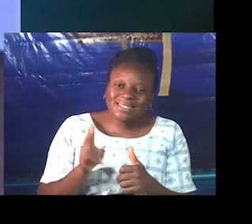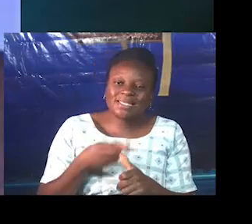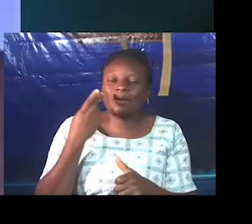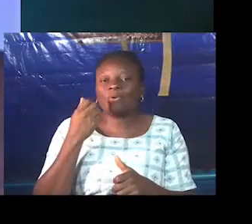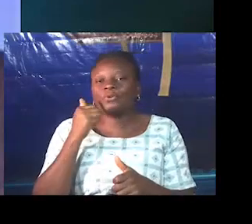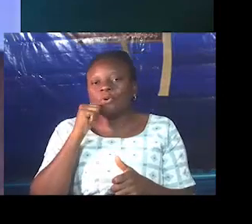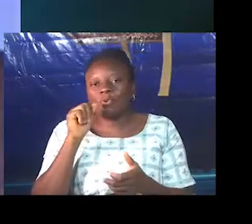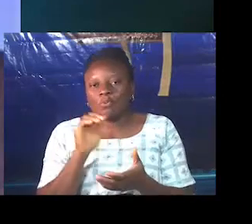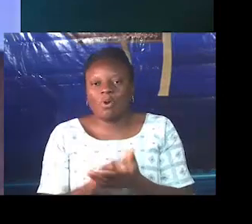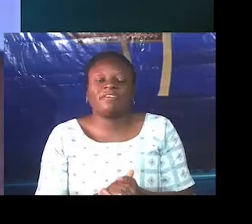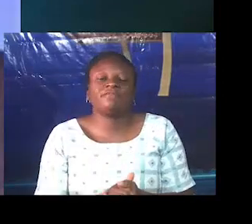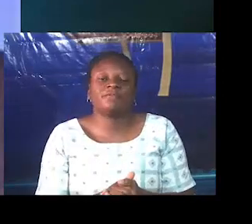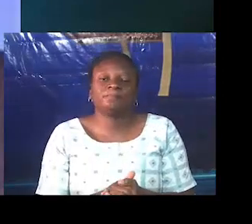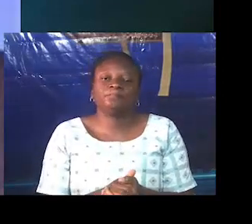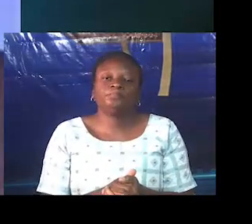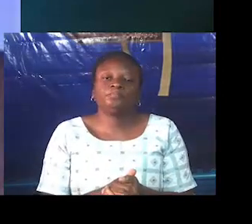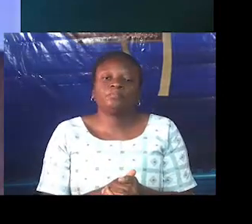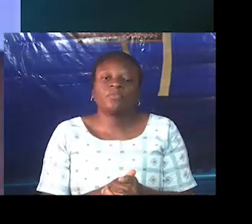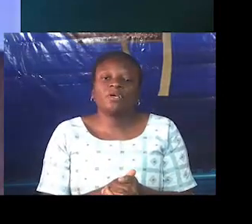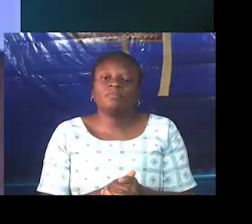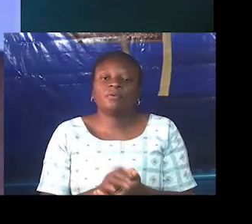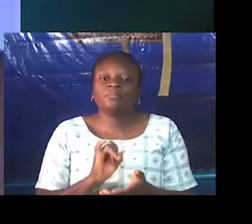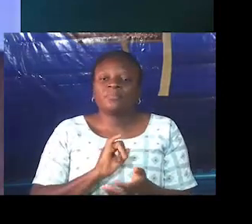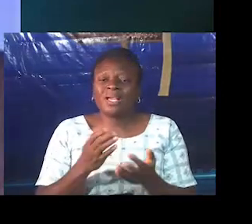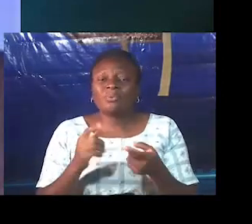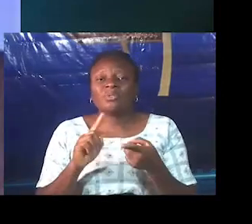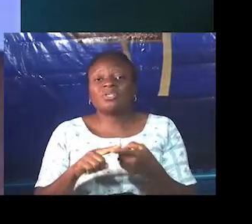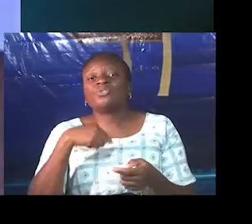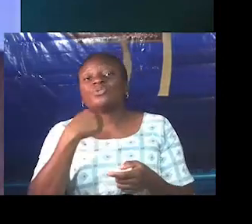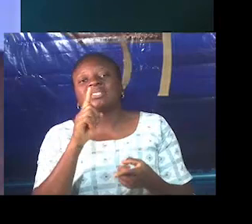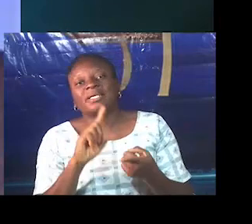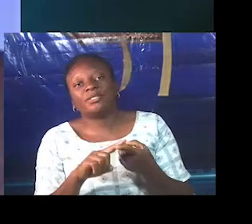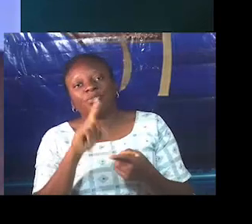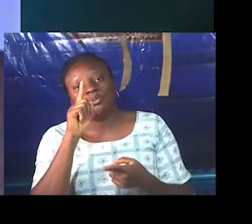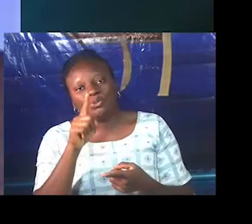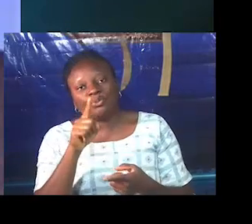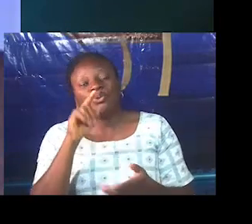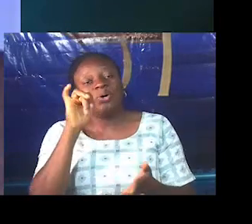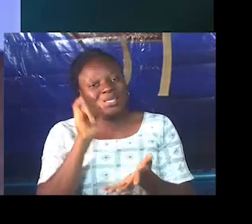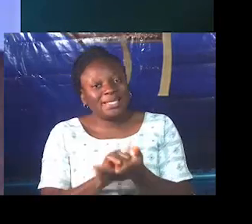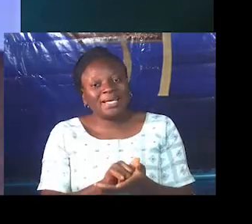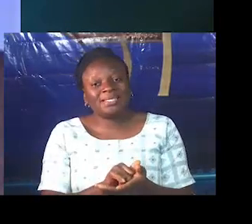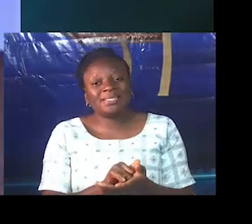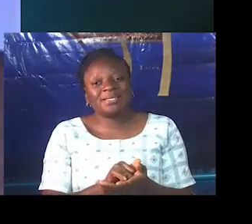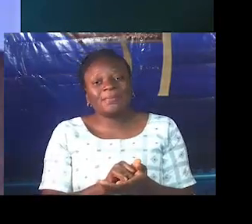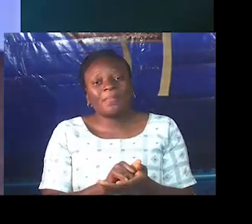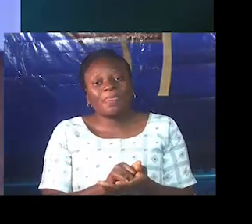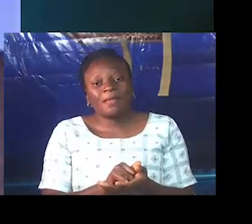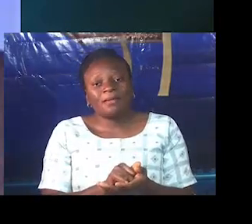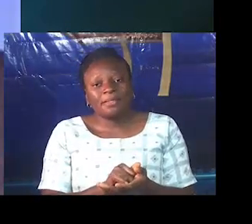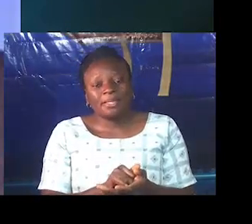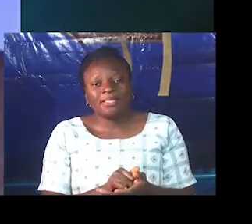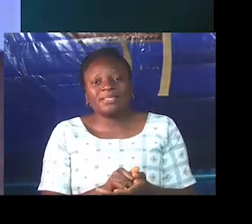issue, I want to say to you that the reason why you cannot compare,